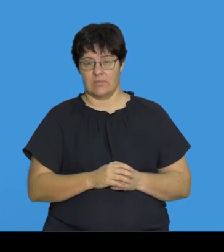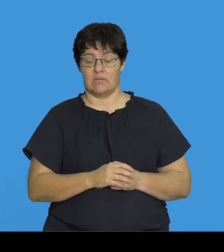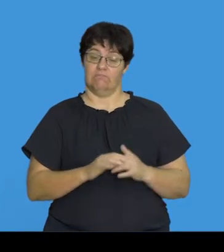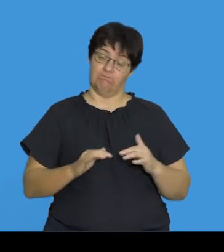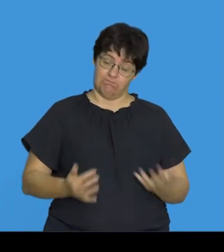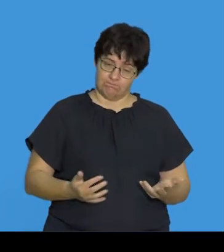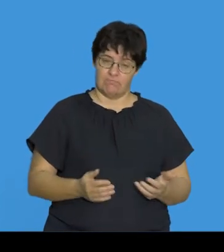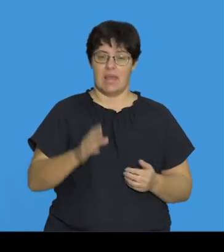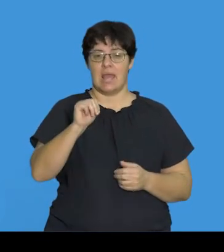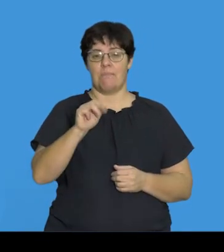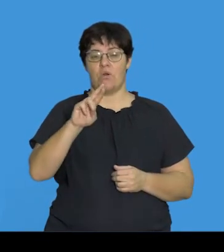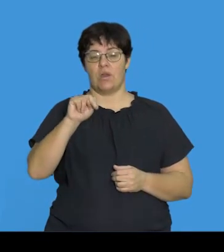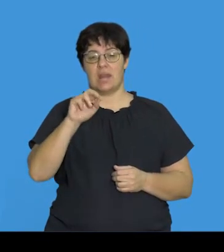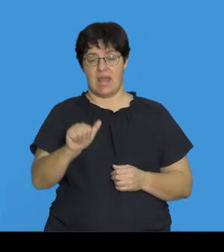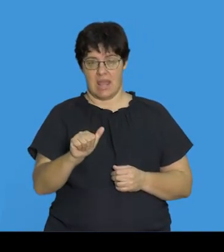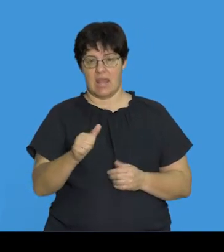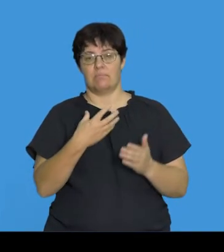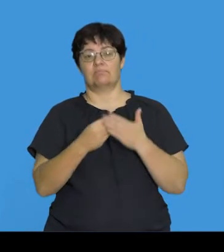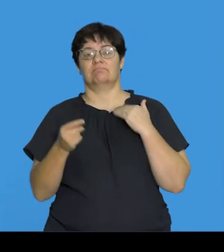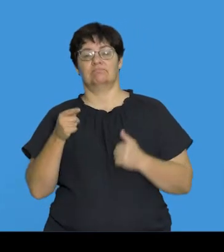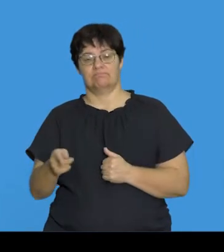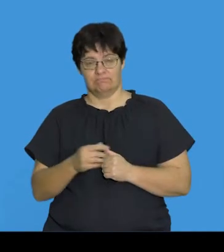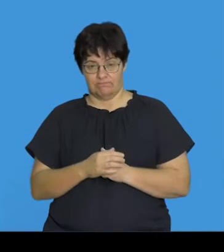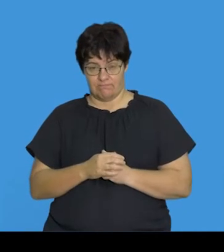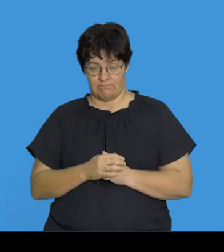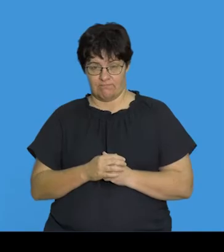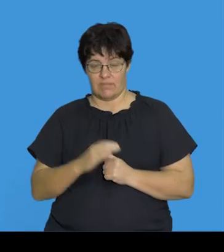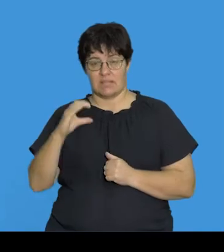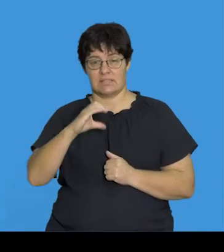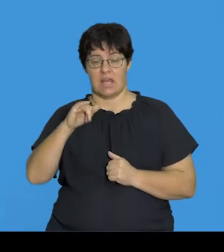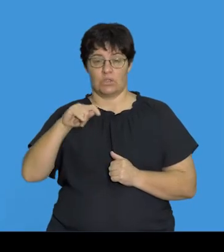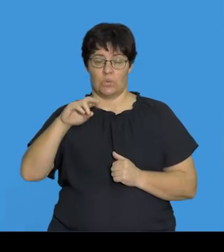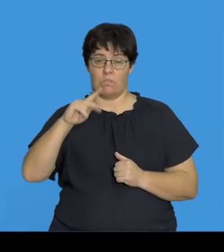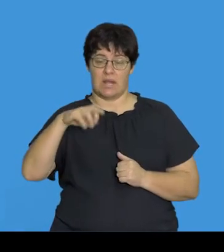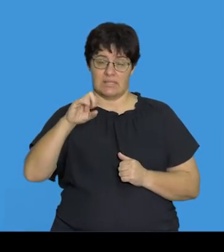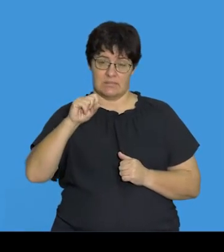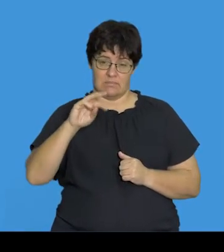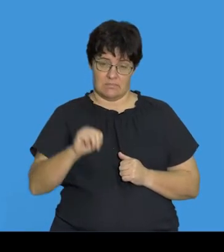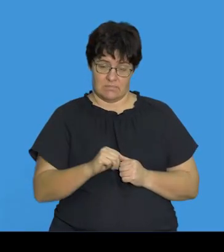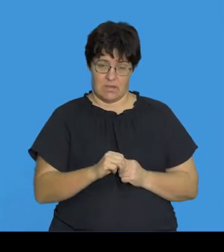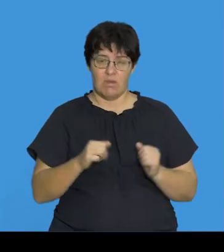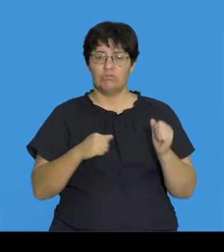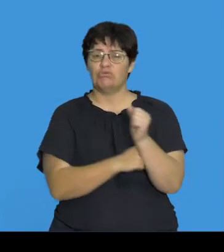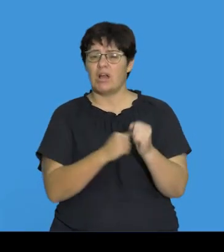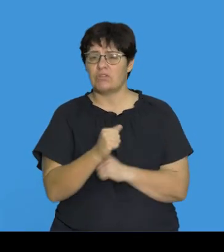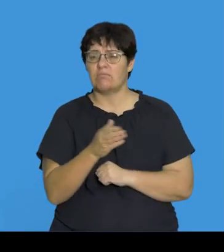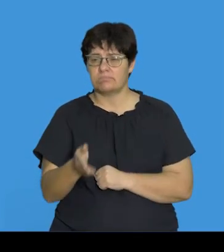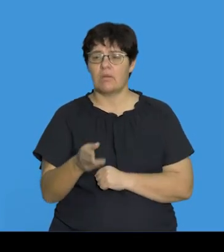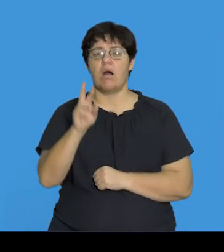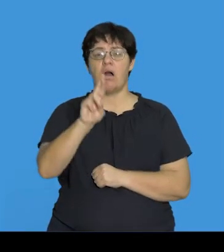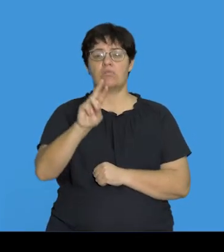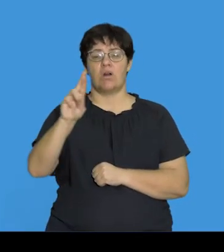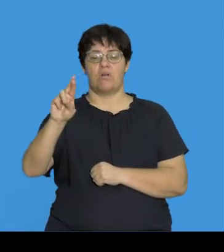Right, so the mRNA leaves, moves into the cytoplasm, and in the cytoplasm you have these structures